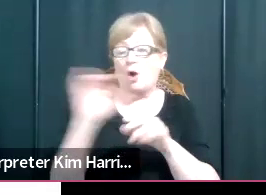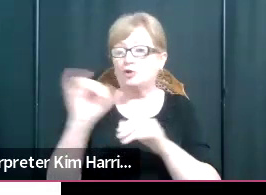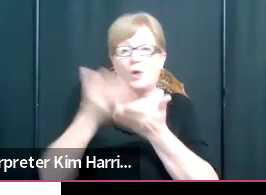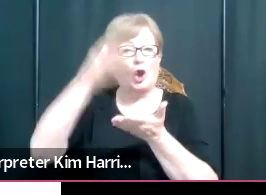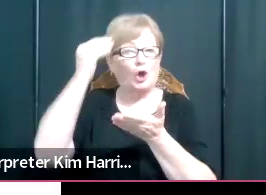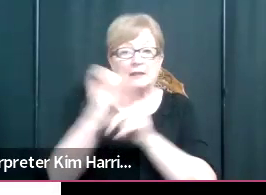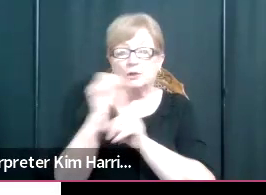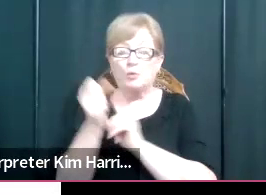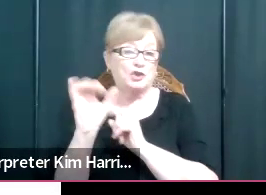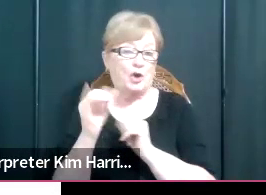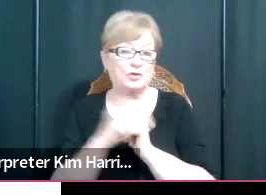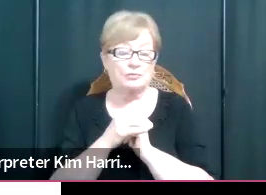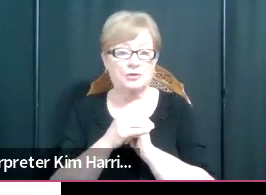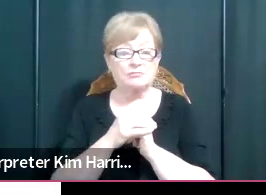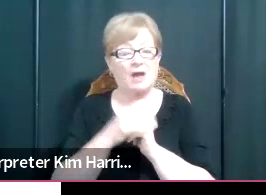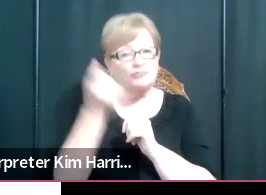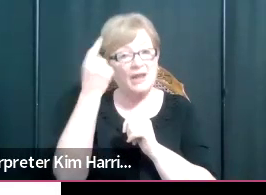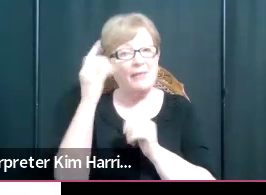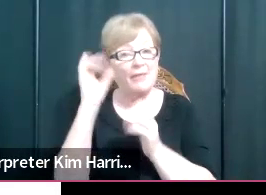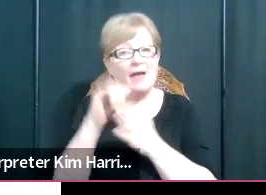So keep that in mind.